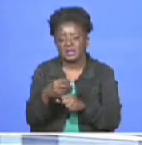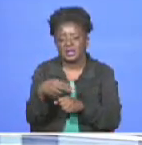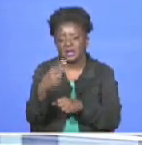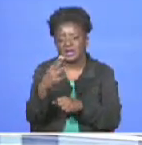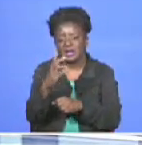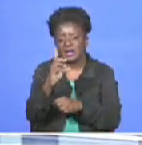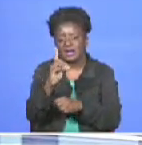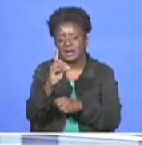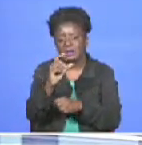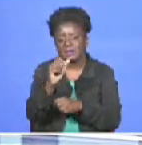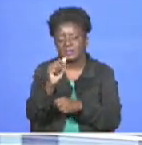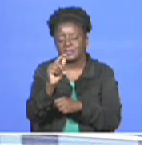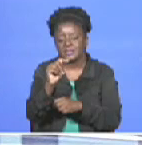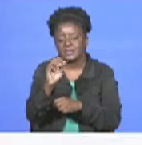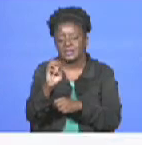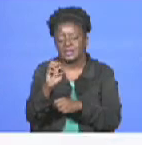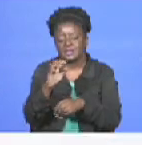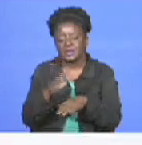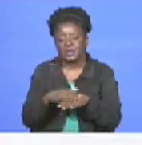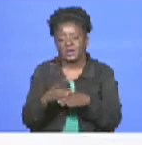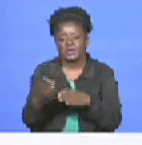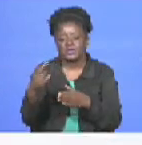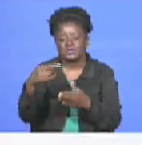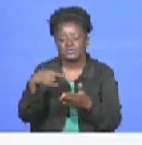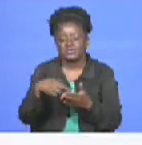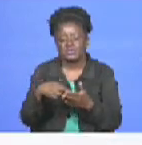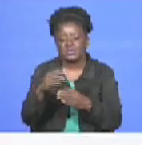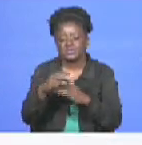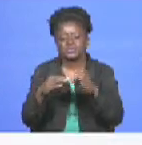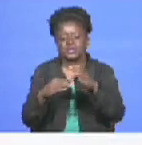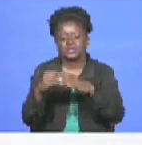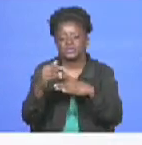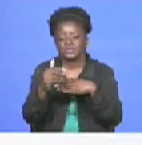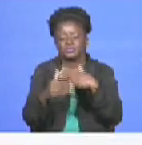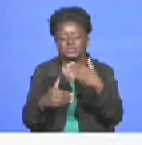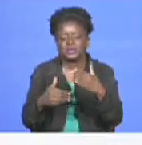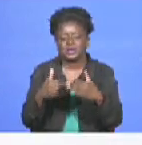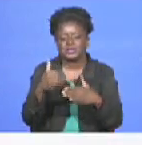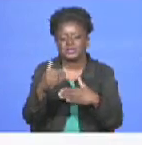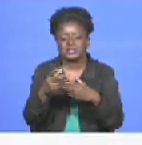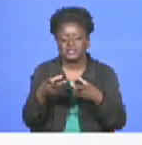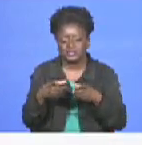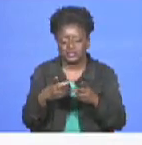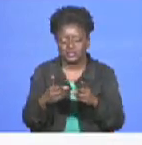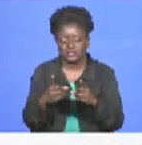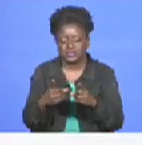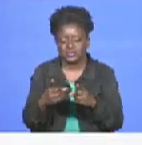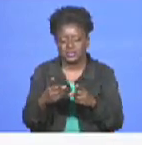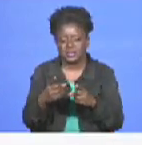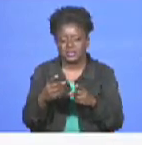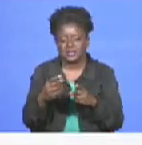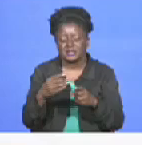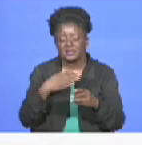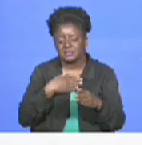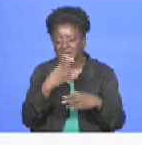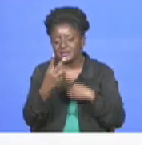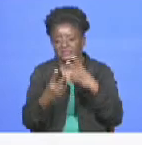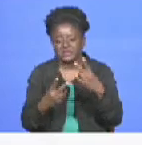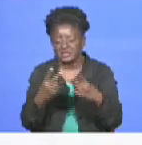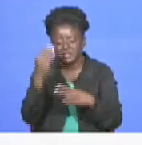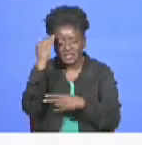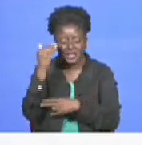process there. During that visit, a heads of agreement will be signed with the